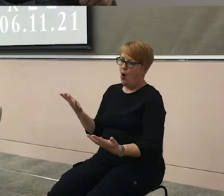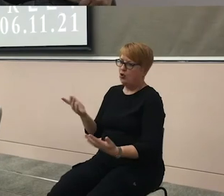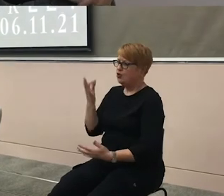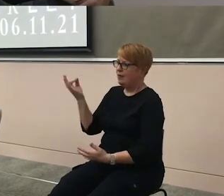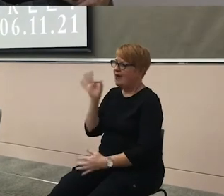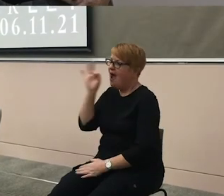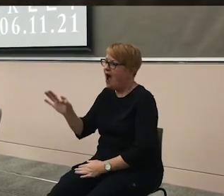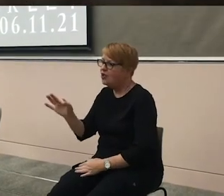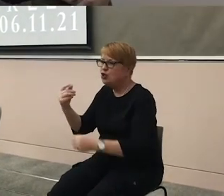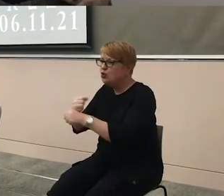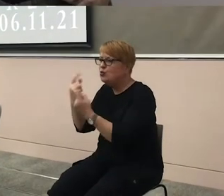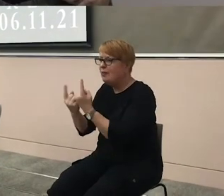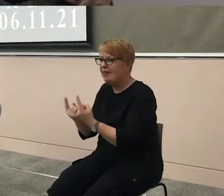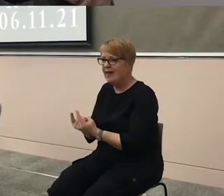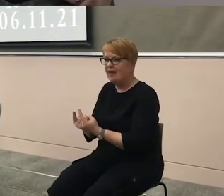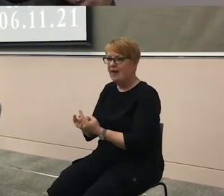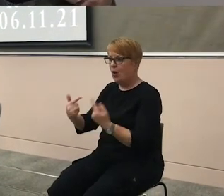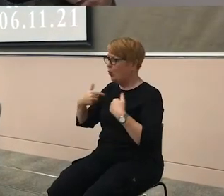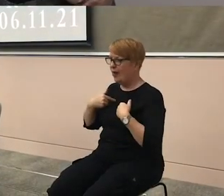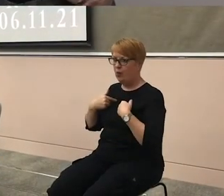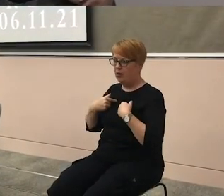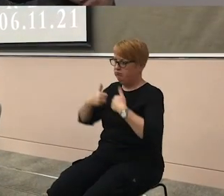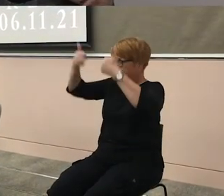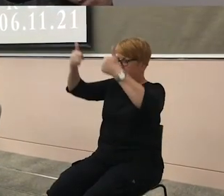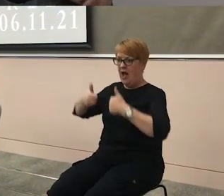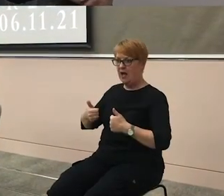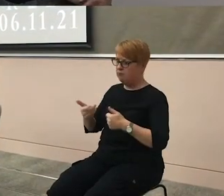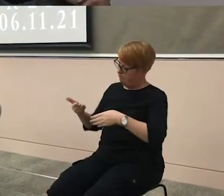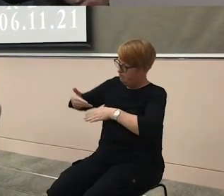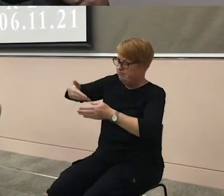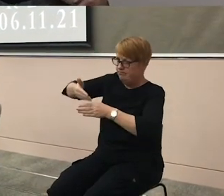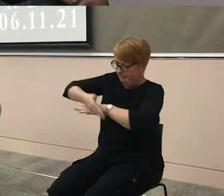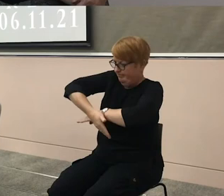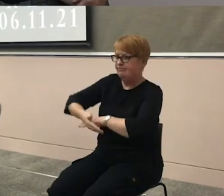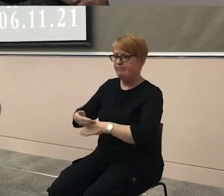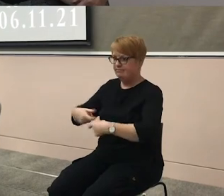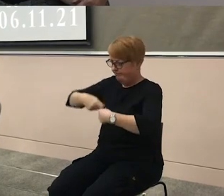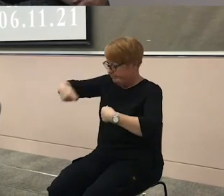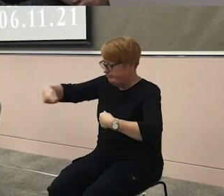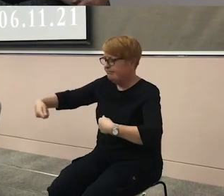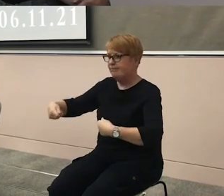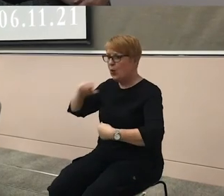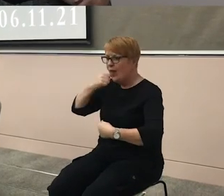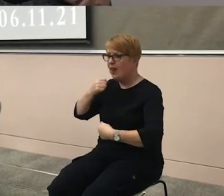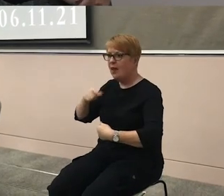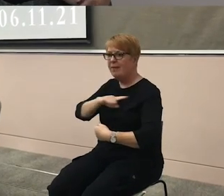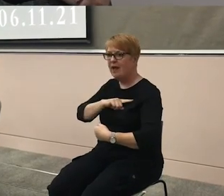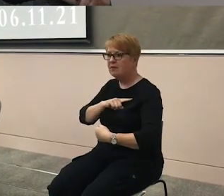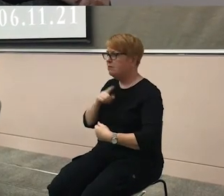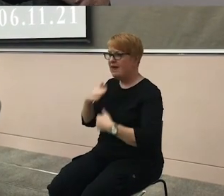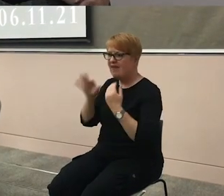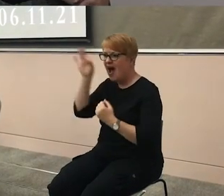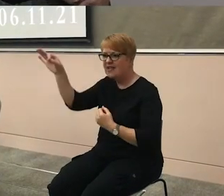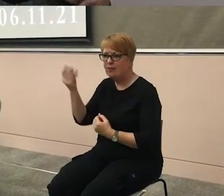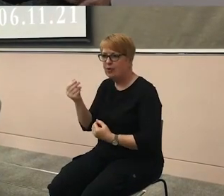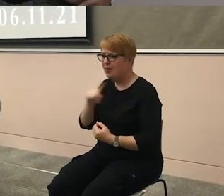something, we'd go the extra mile and not think anything of it, because we don't value our own time. We've never been taught to